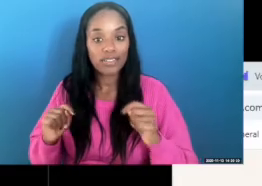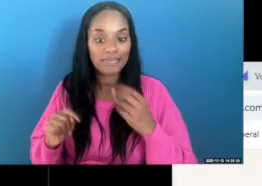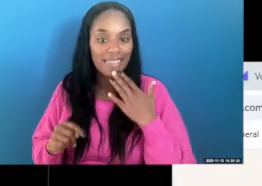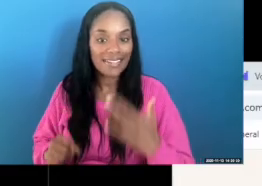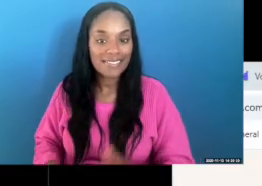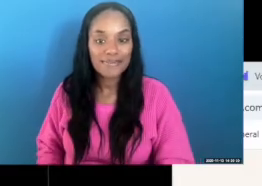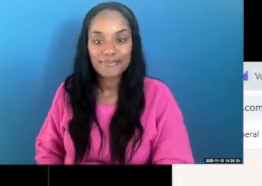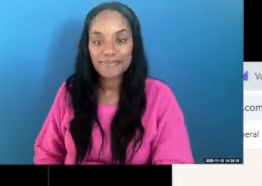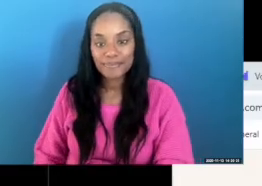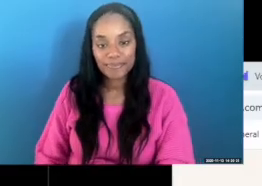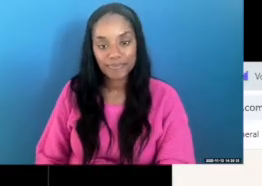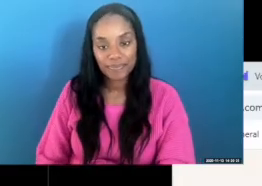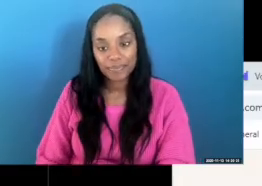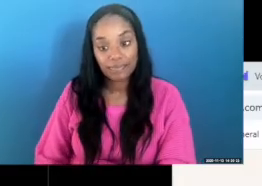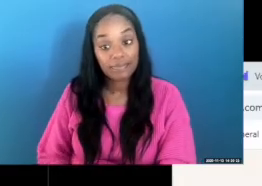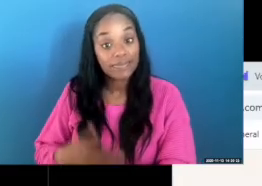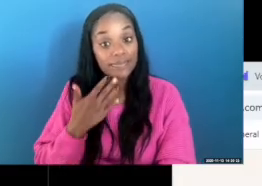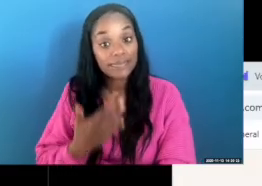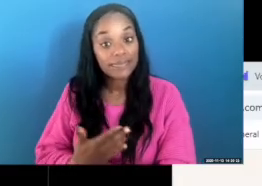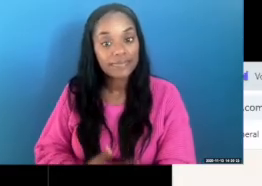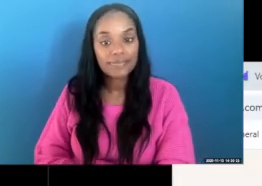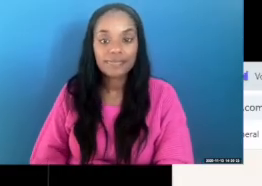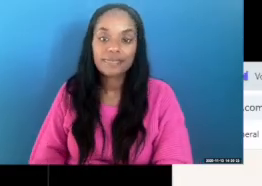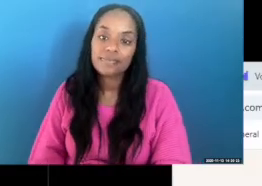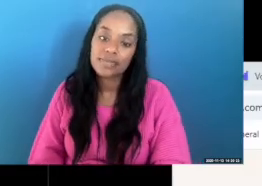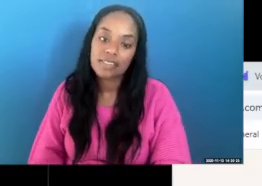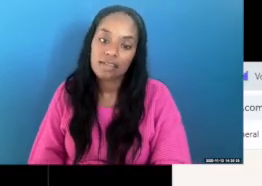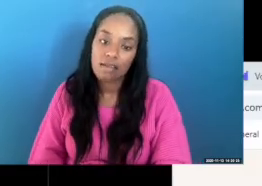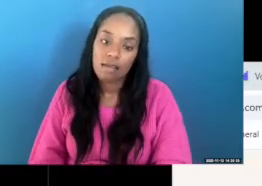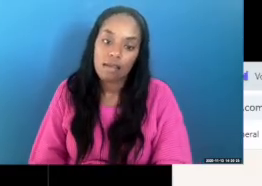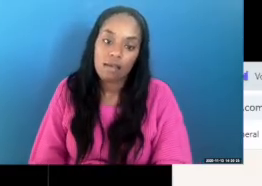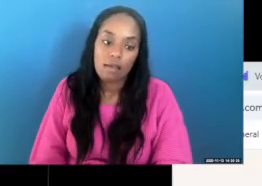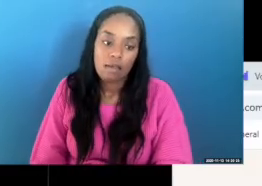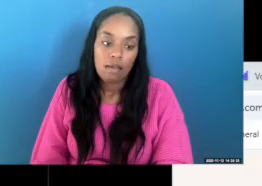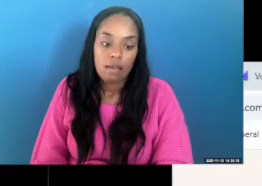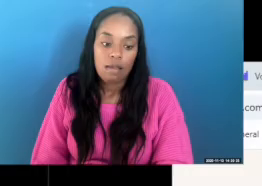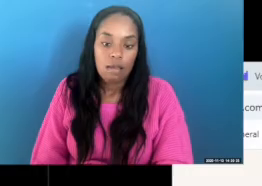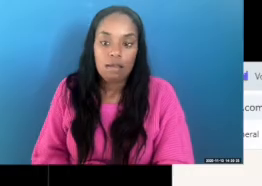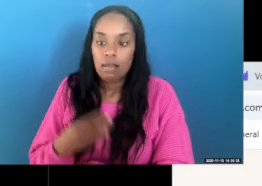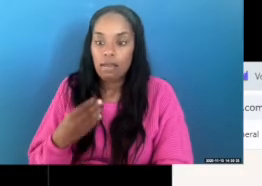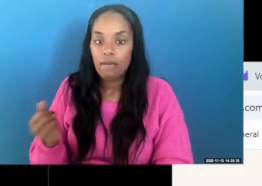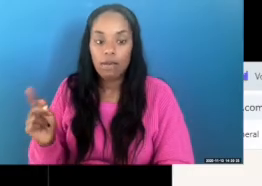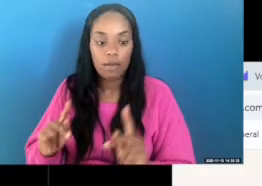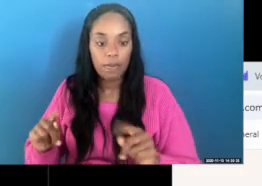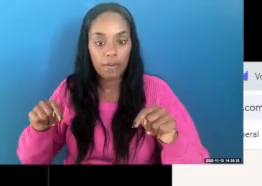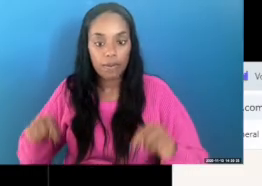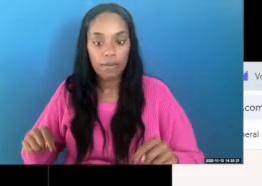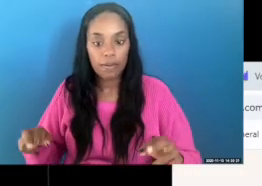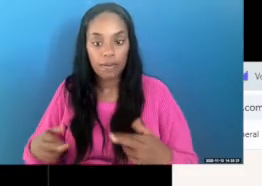is, I'll sign off now, but I did want to just endorse this overall approach and appreciate